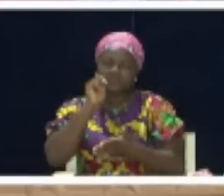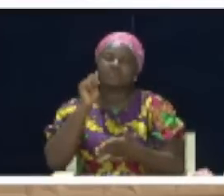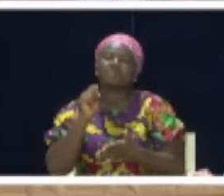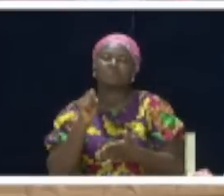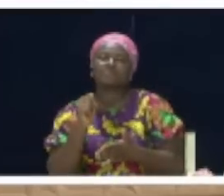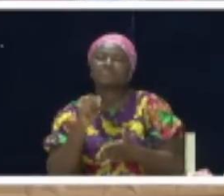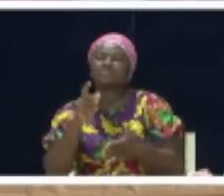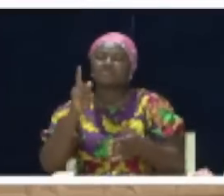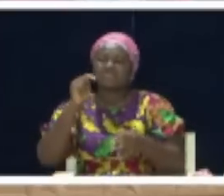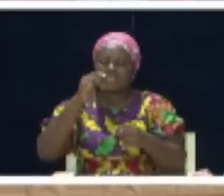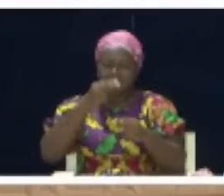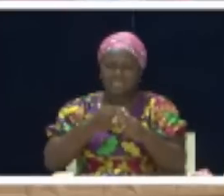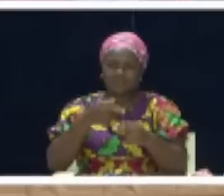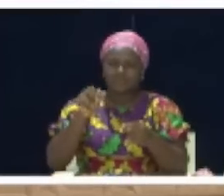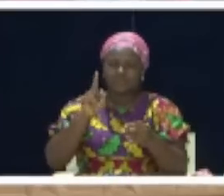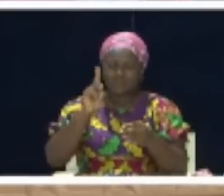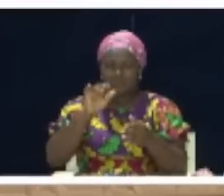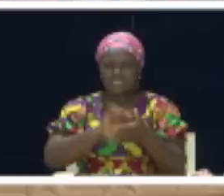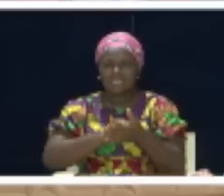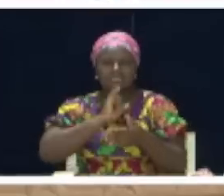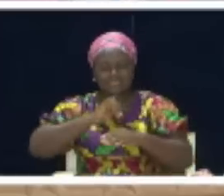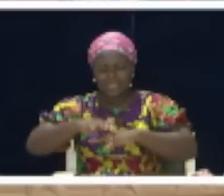in the name that's above every other name,